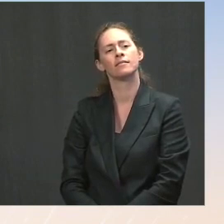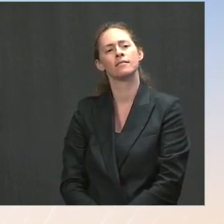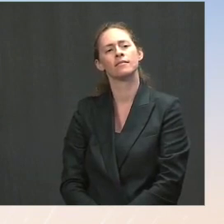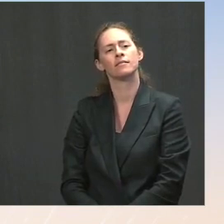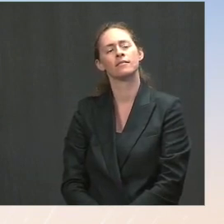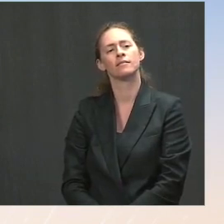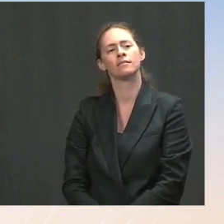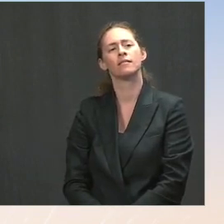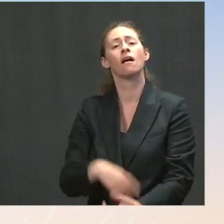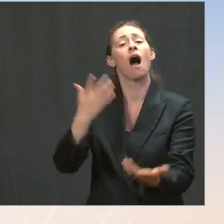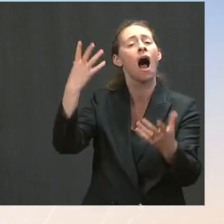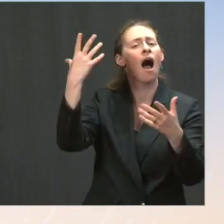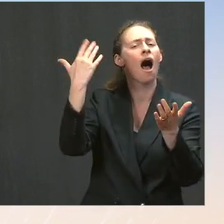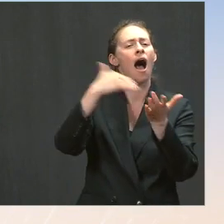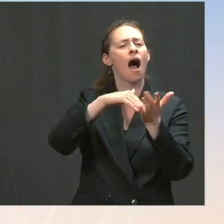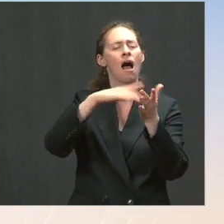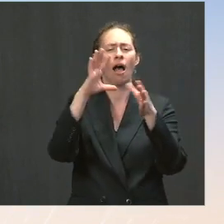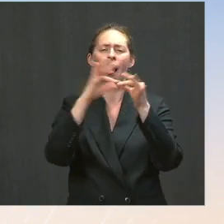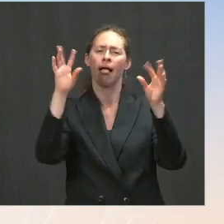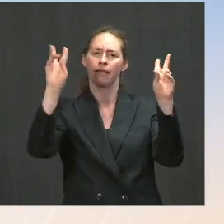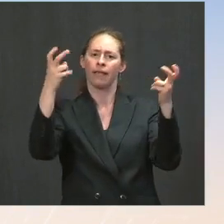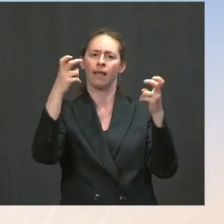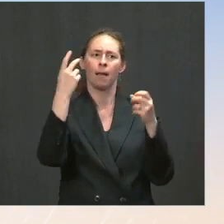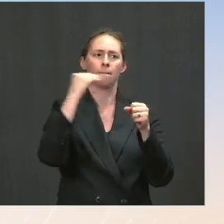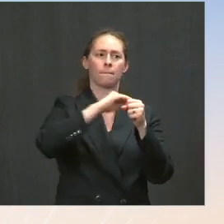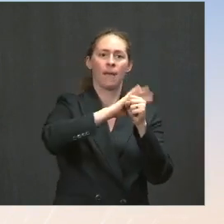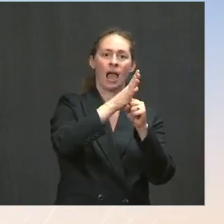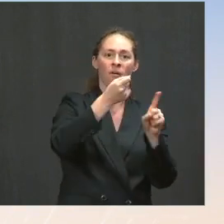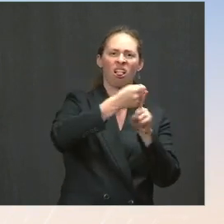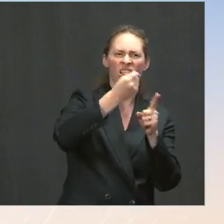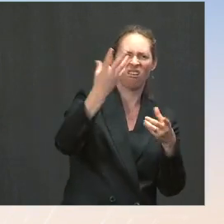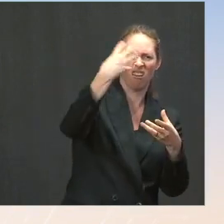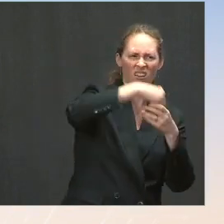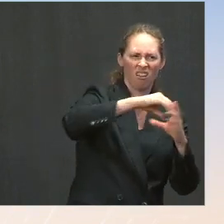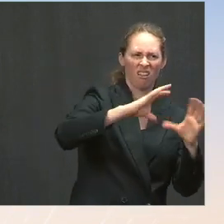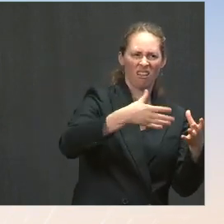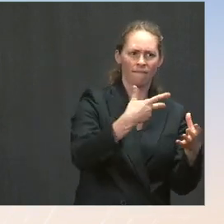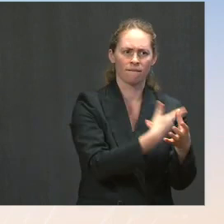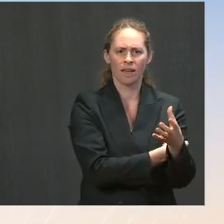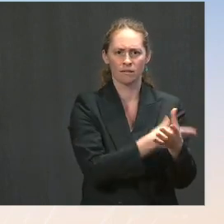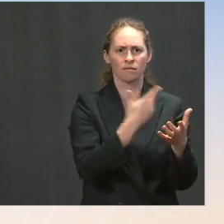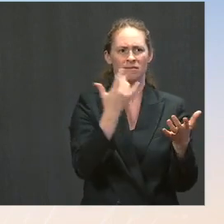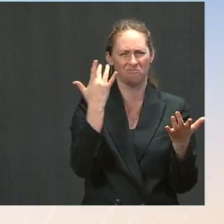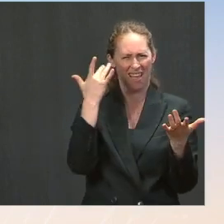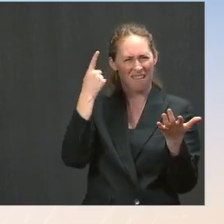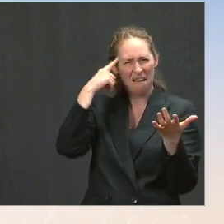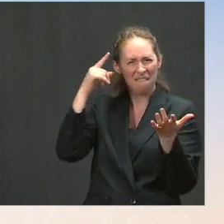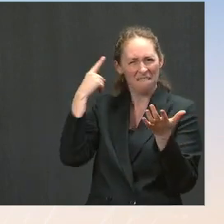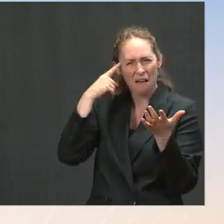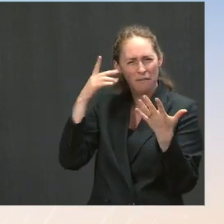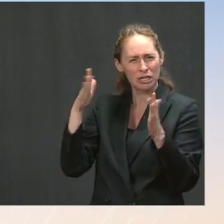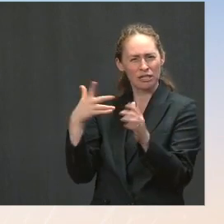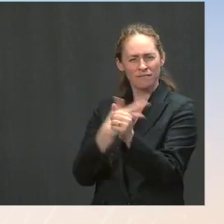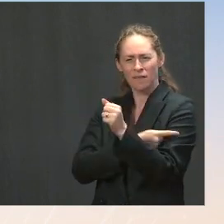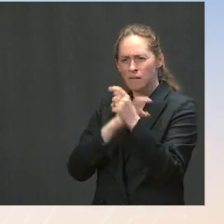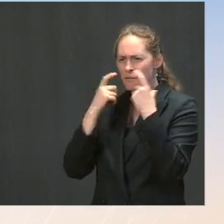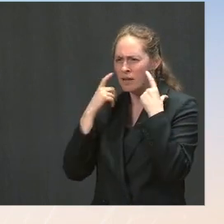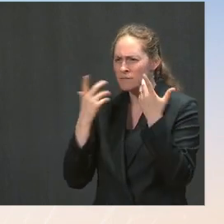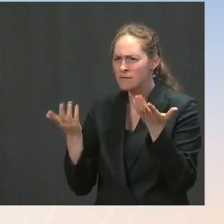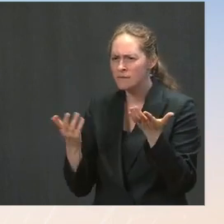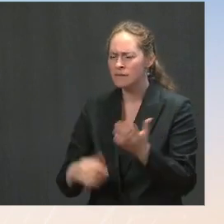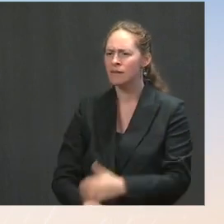people need to put the masks back on? Well, Peter, first of all, I would say again, just to go back to this chart, which I will handily point to